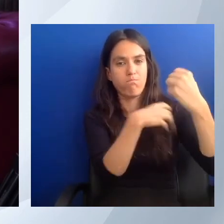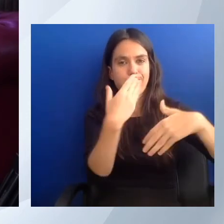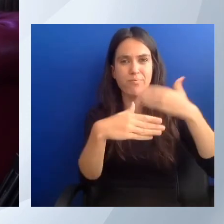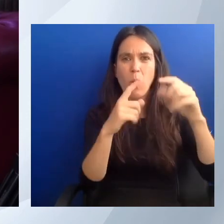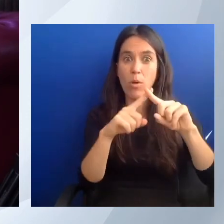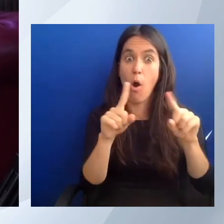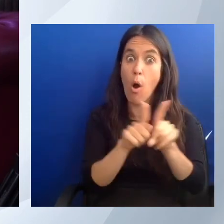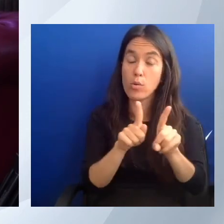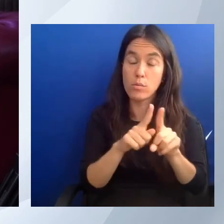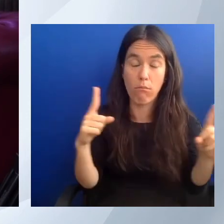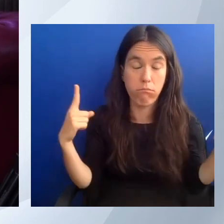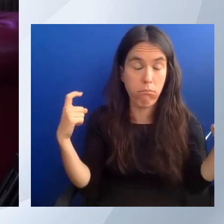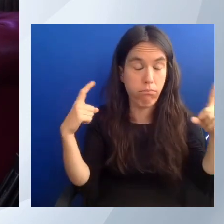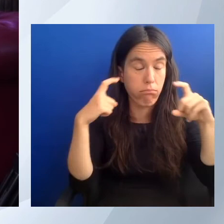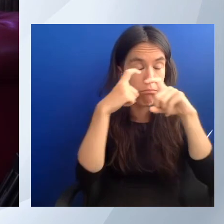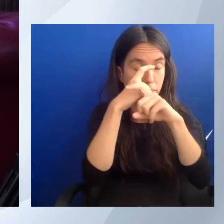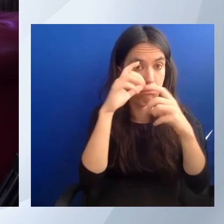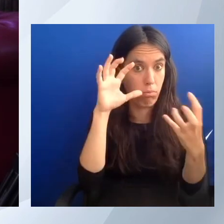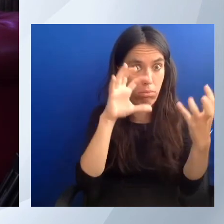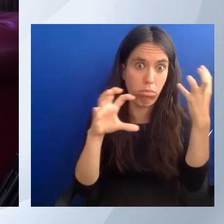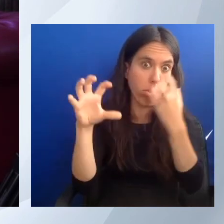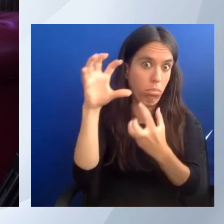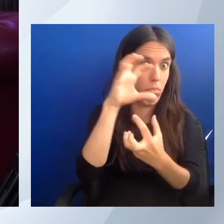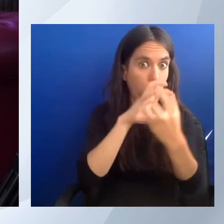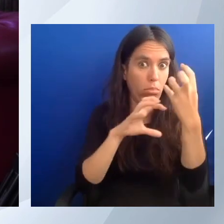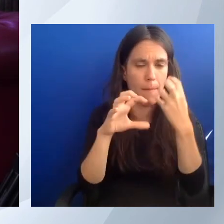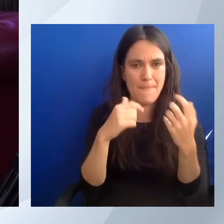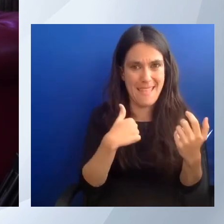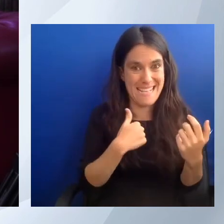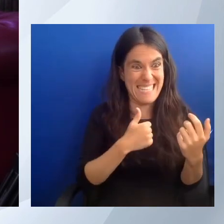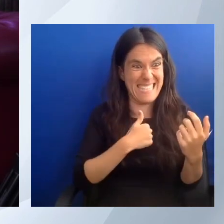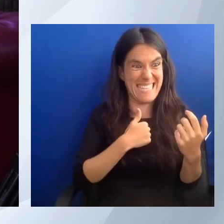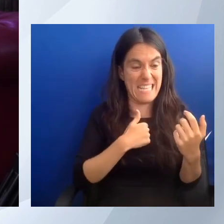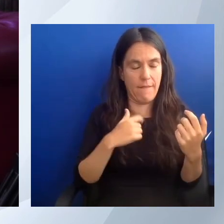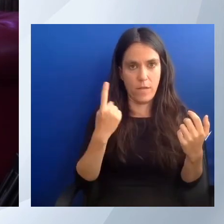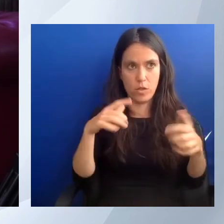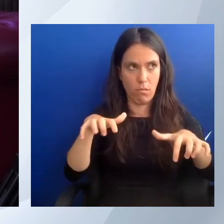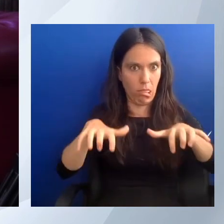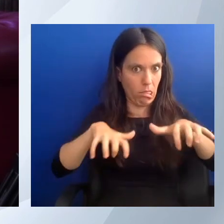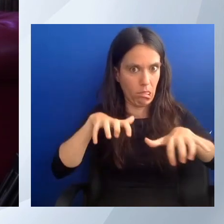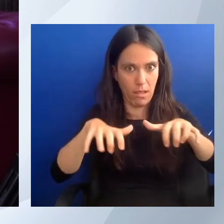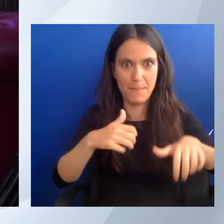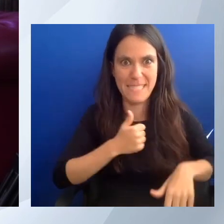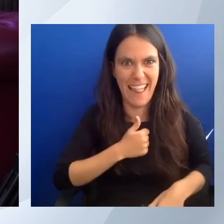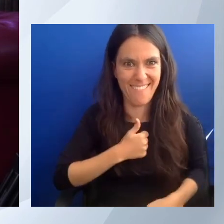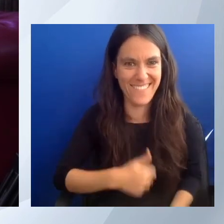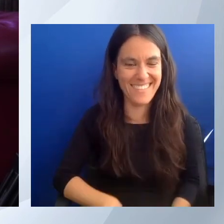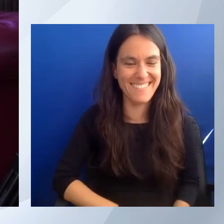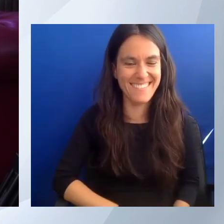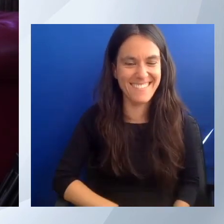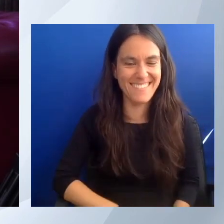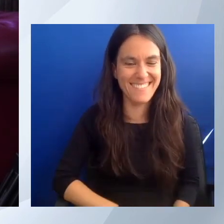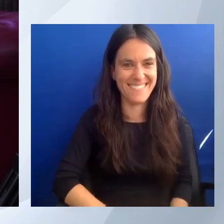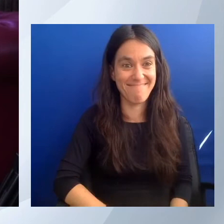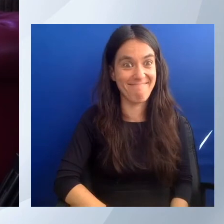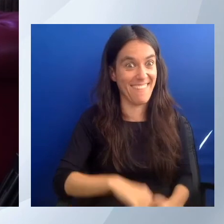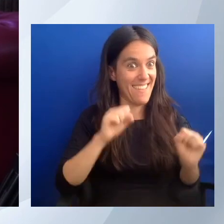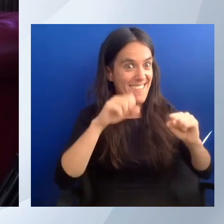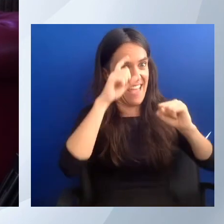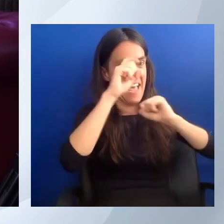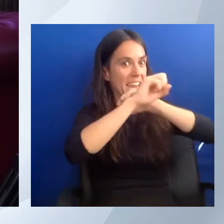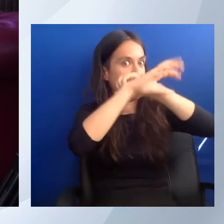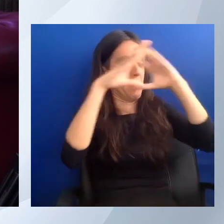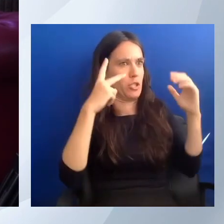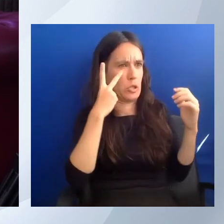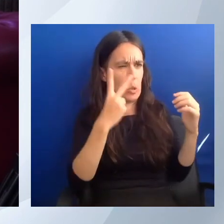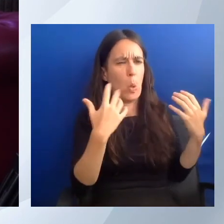complicated. I had a hard time learning it at first, at least. Okay. Yeah, I can imagine. It looks very, very